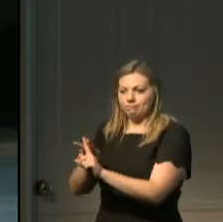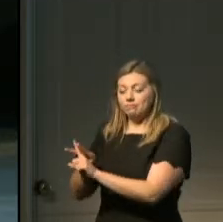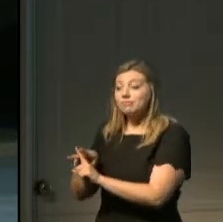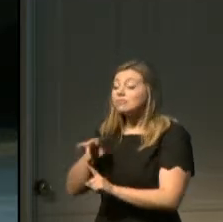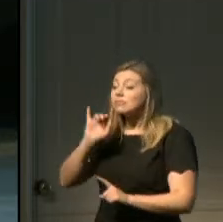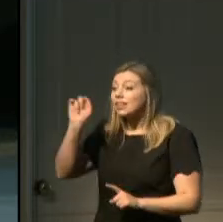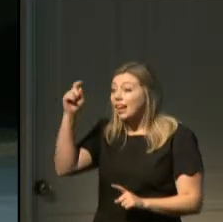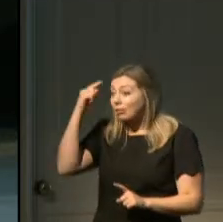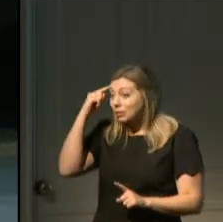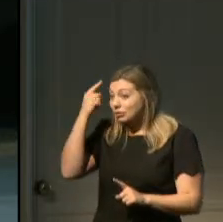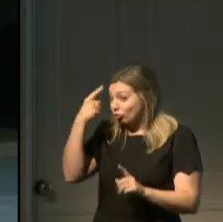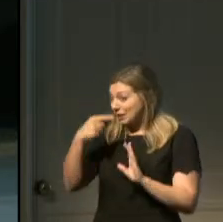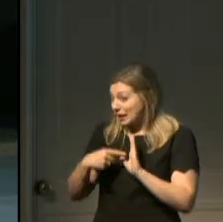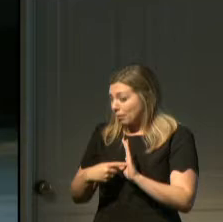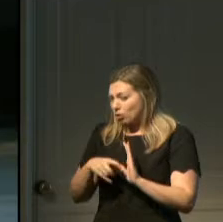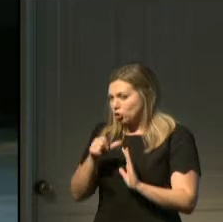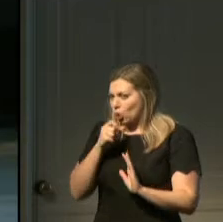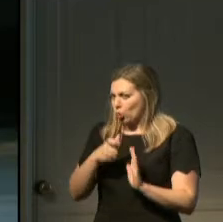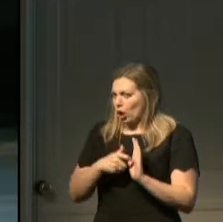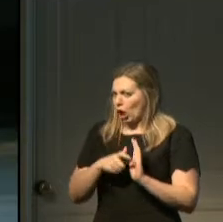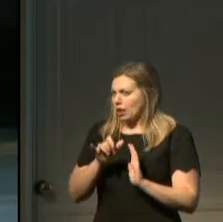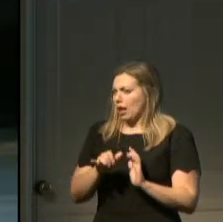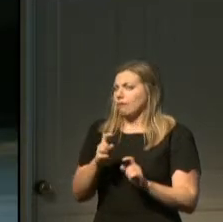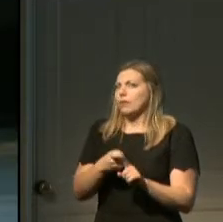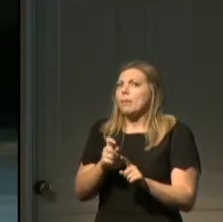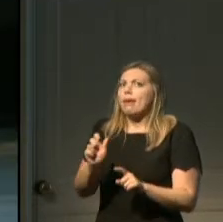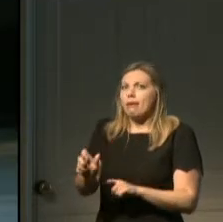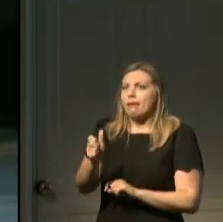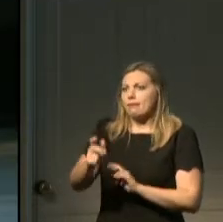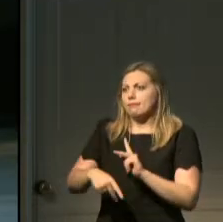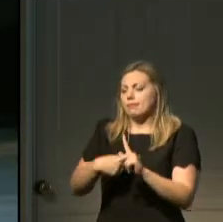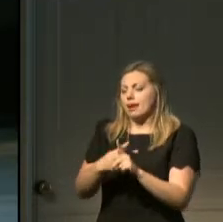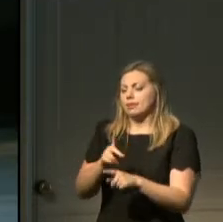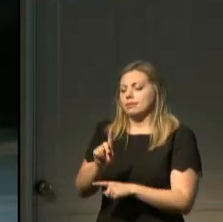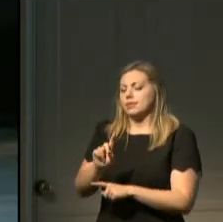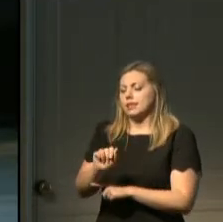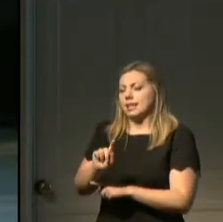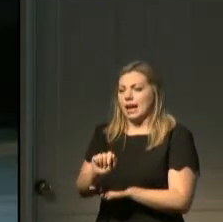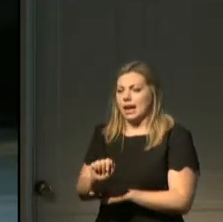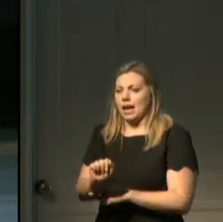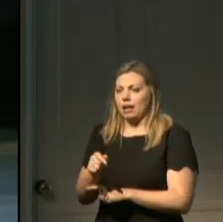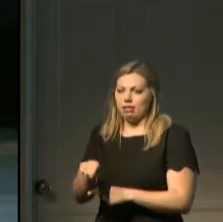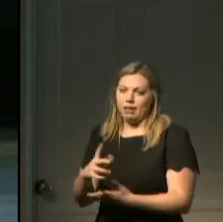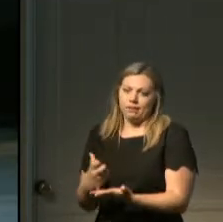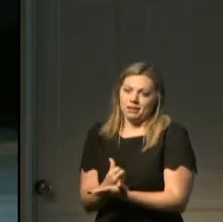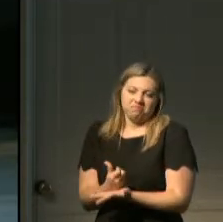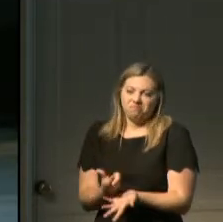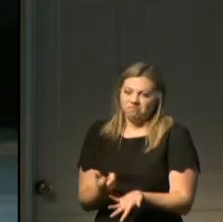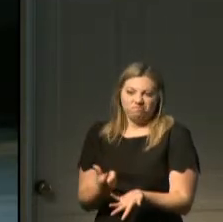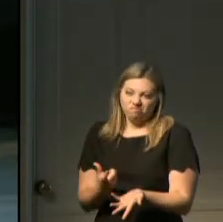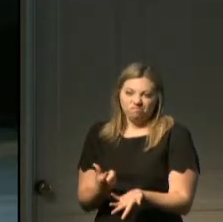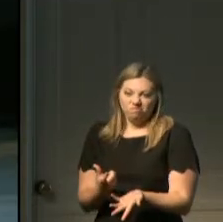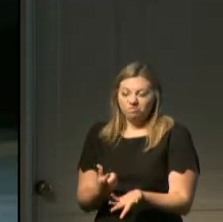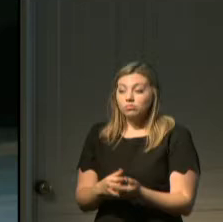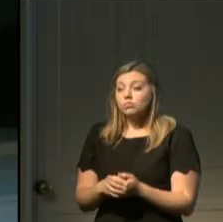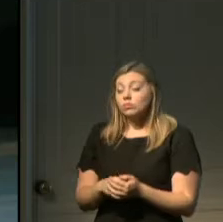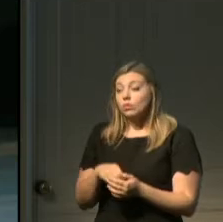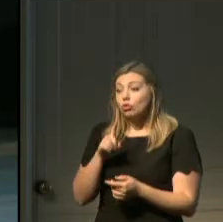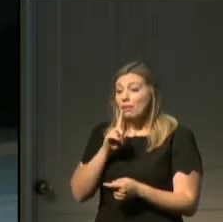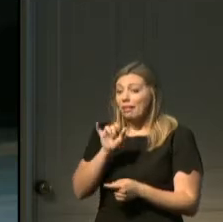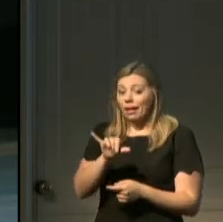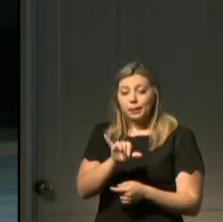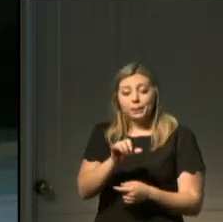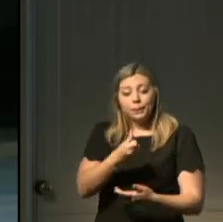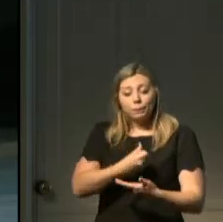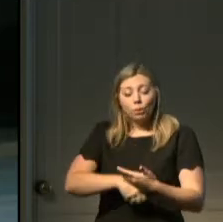for instance, don't require that of almost any data that they get. And this can include birth and death records